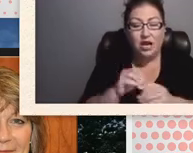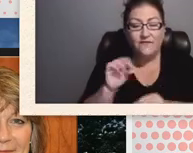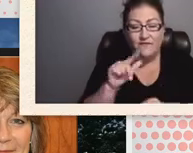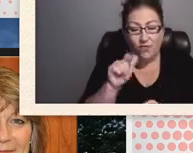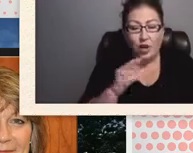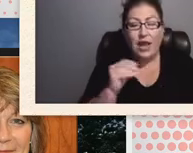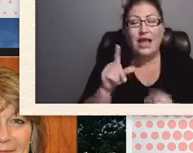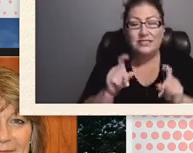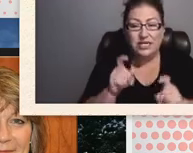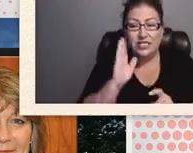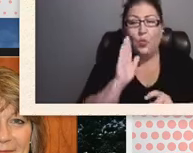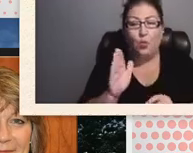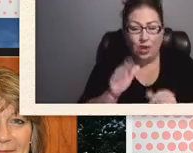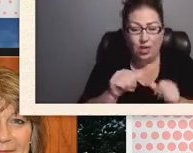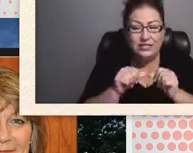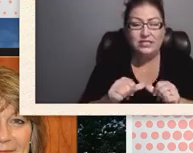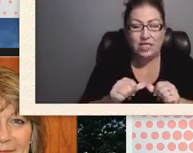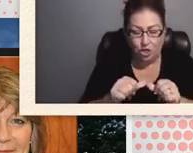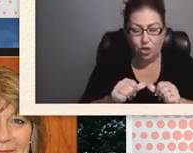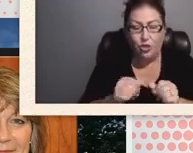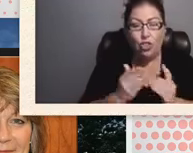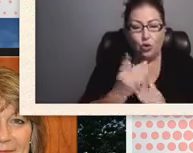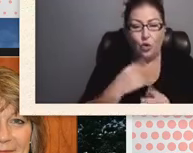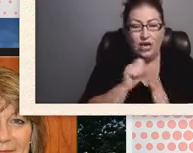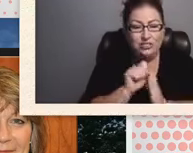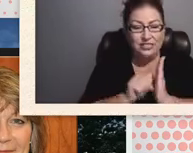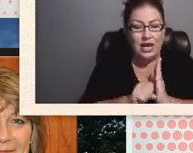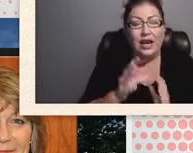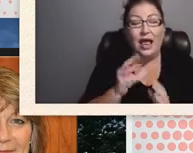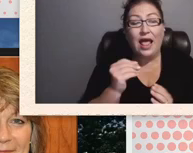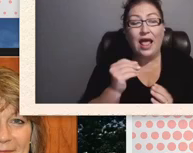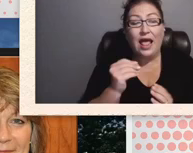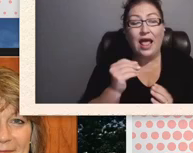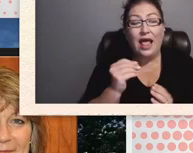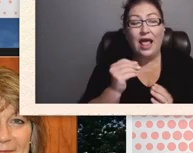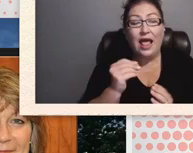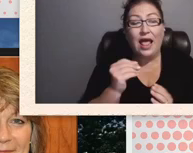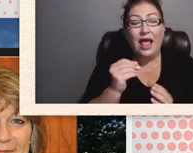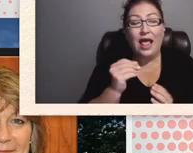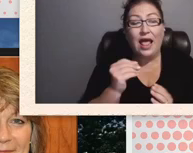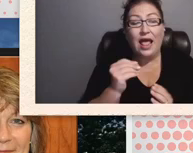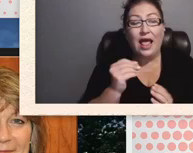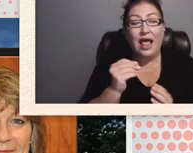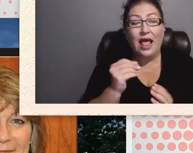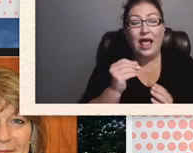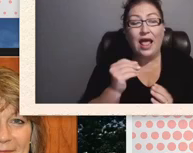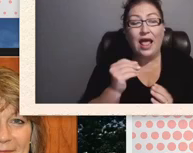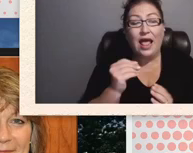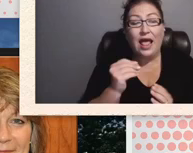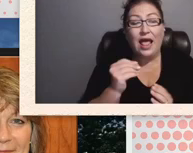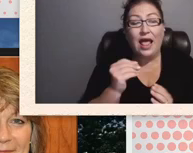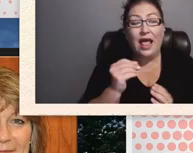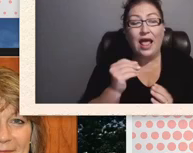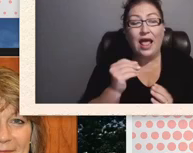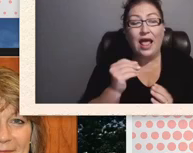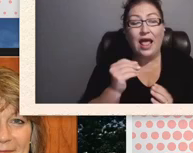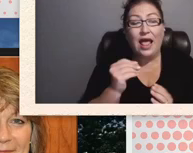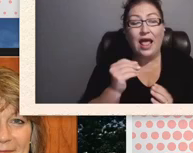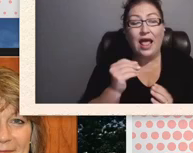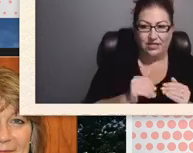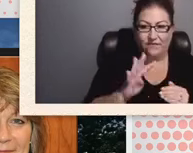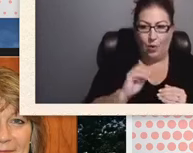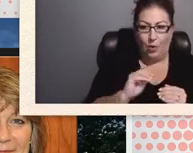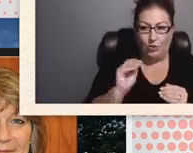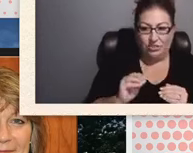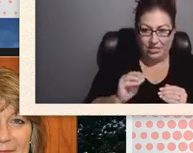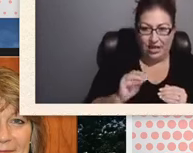continue throughout our state. At this time, the positivity rate from these tests overall is less than 4%, which is